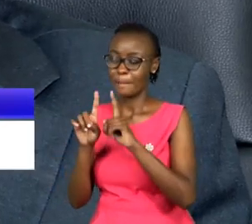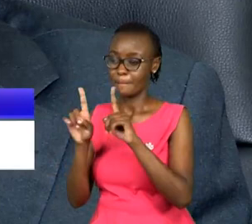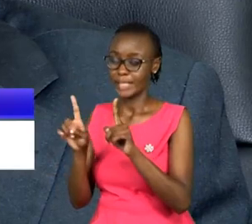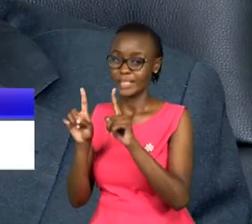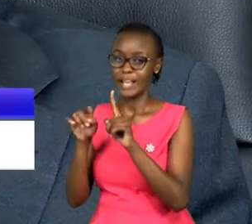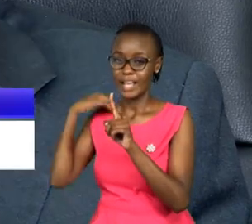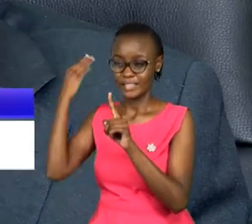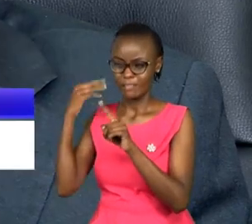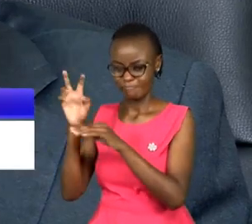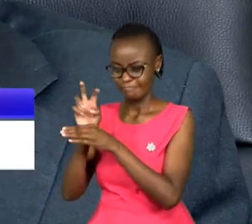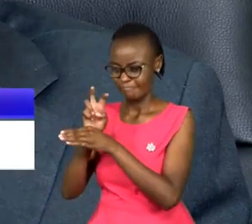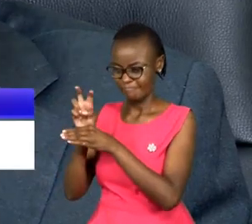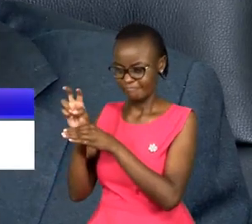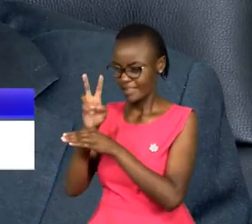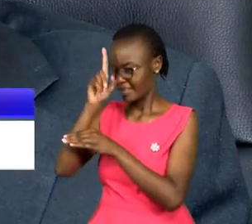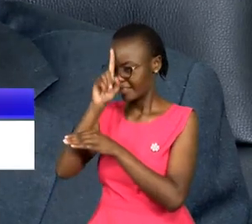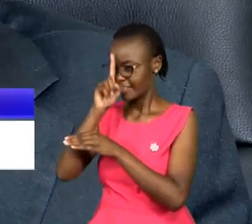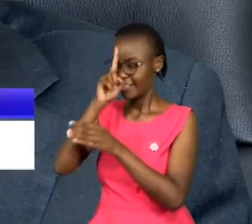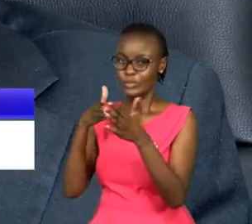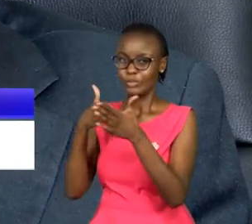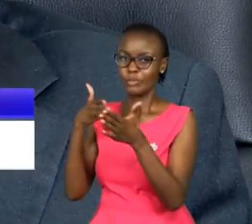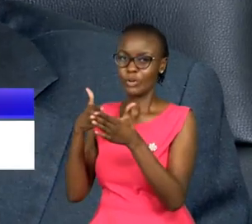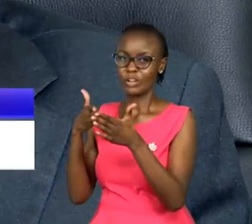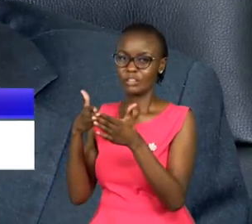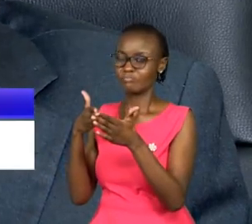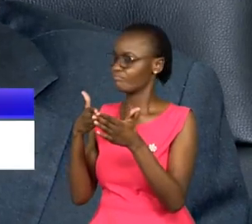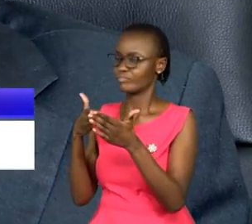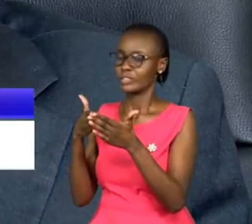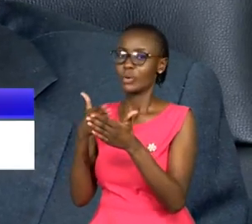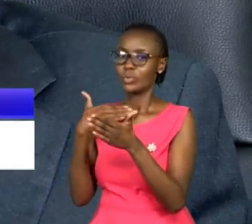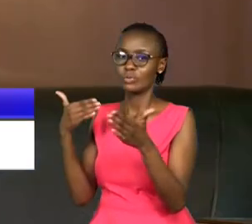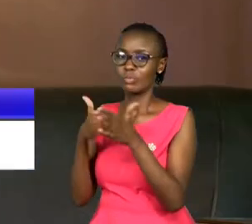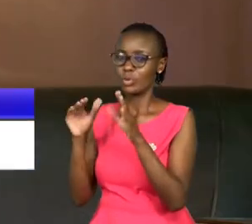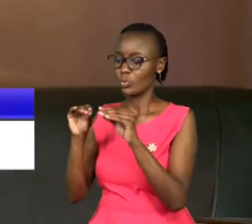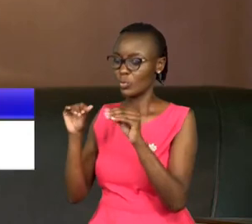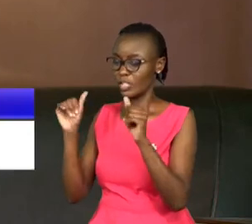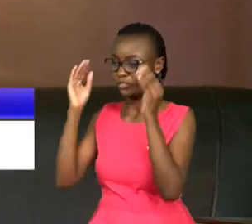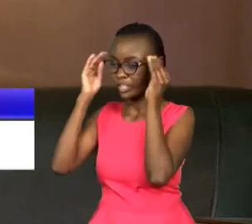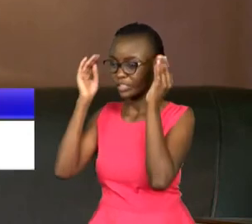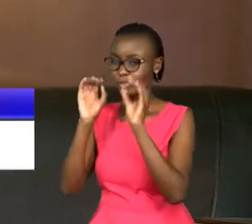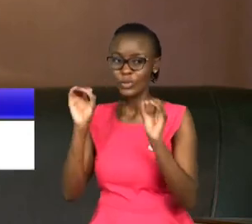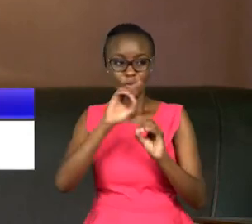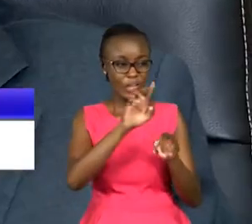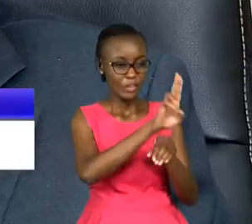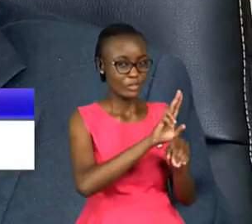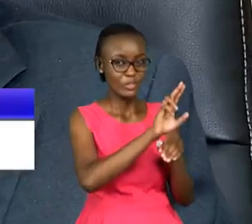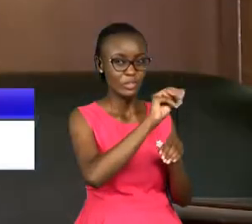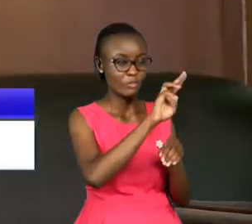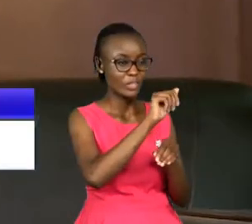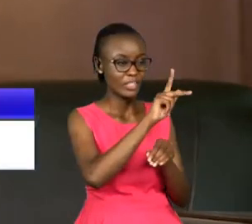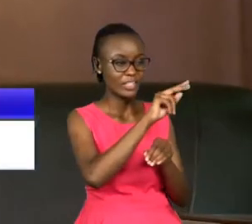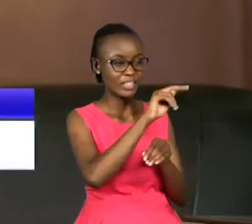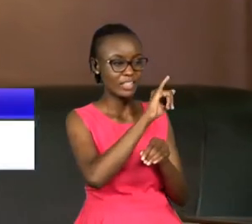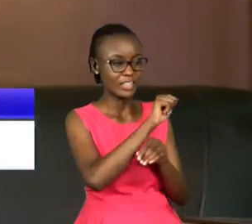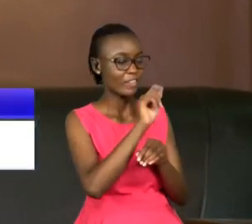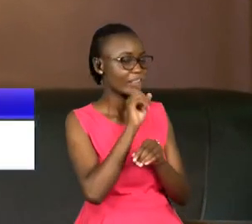always vigilant to see that this does not affect the quality of our graduates. Have you used the Mwakenya? None at all. Why